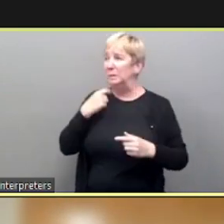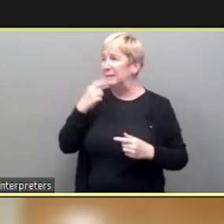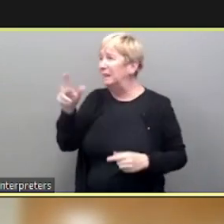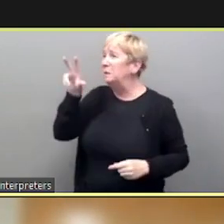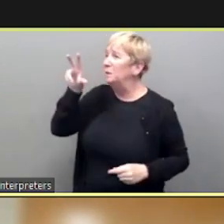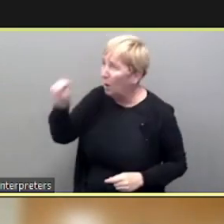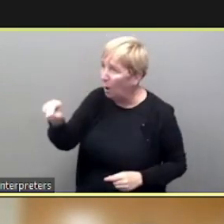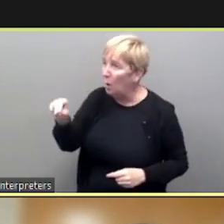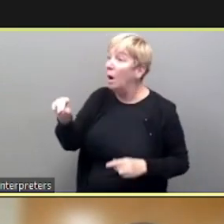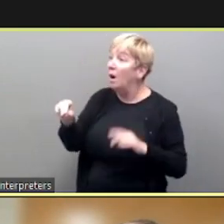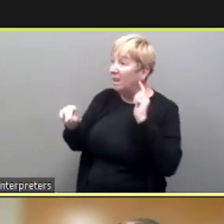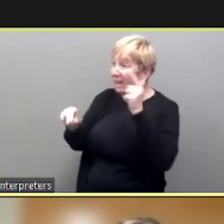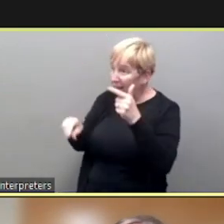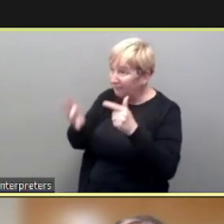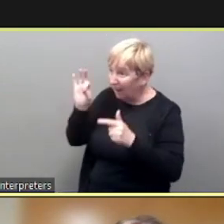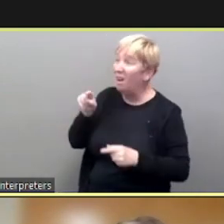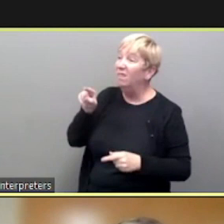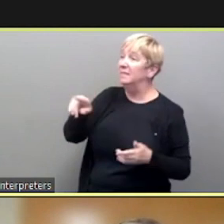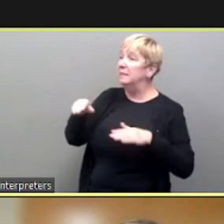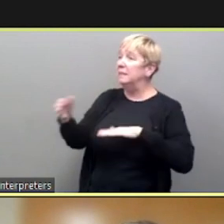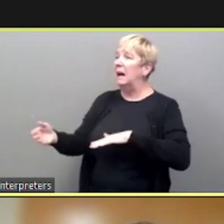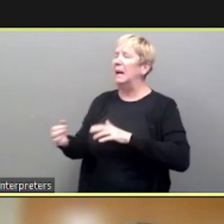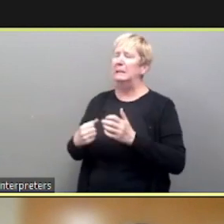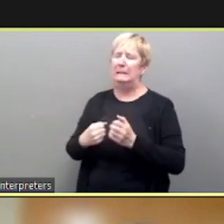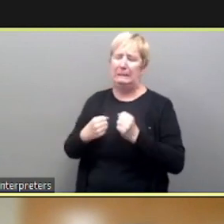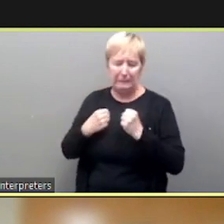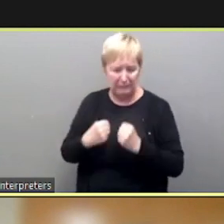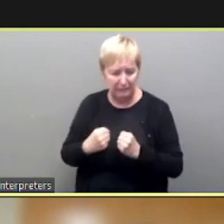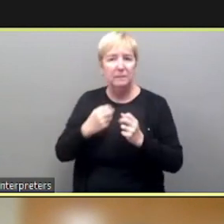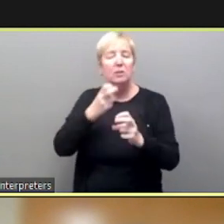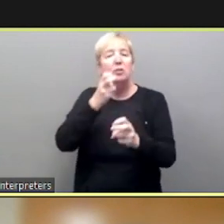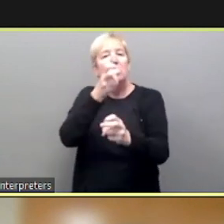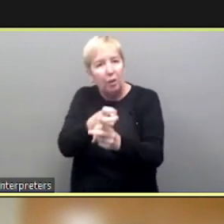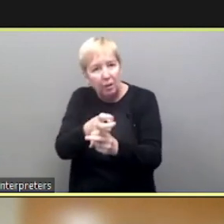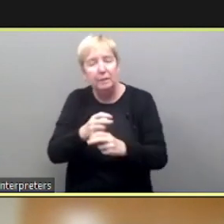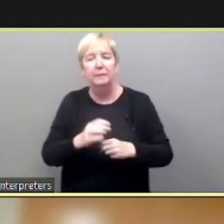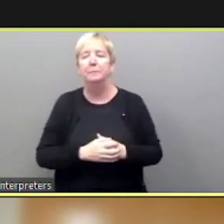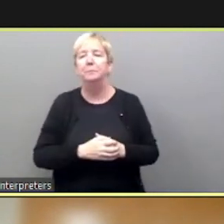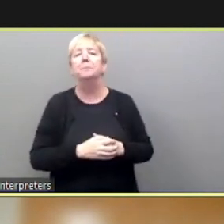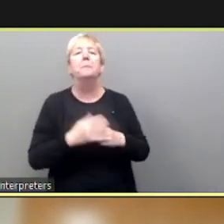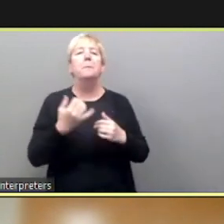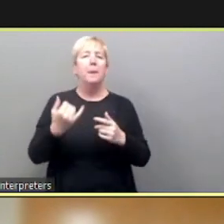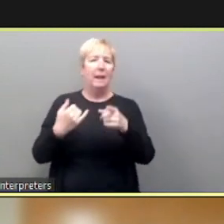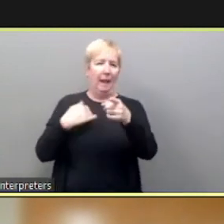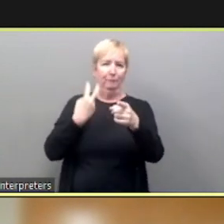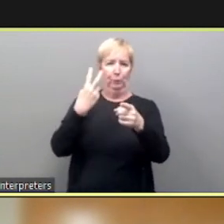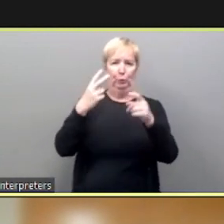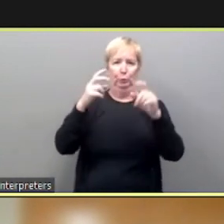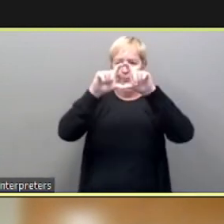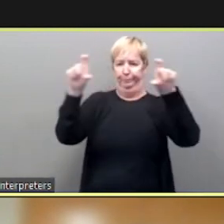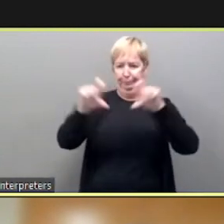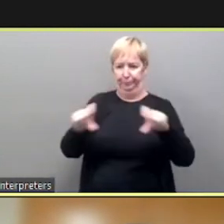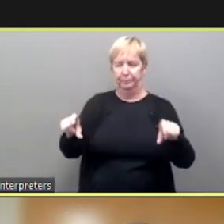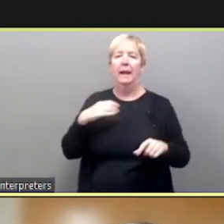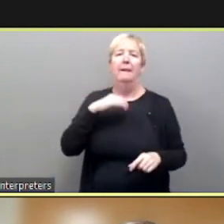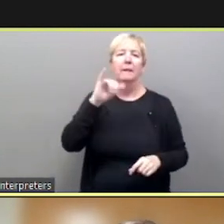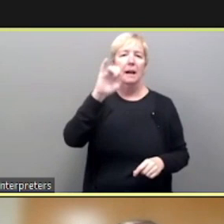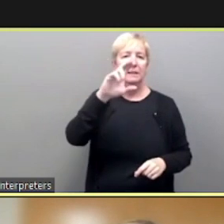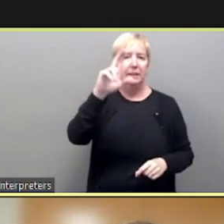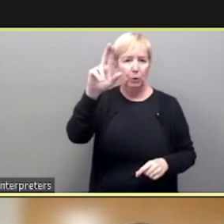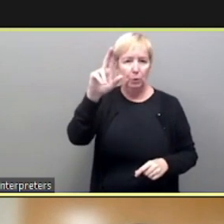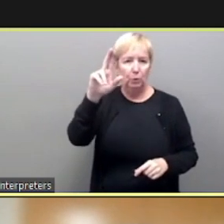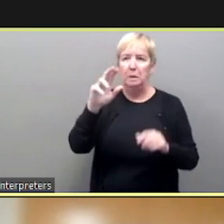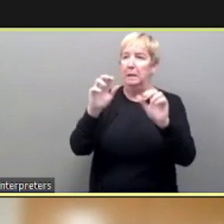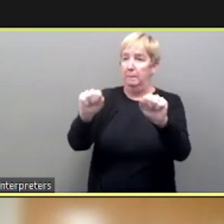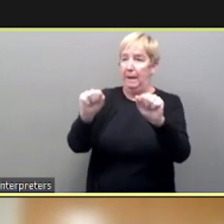this graphic, there's two levels. There's the ICU capacity, and then there's the non-ICU. You